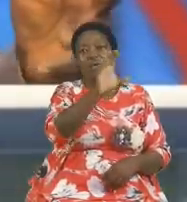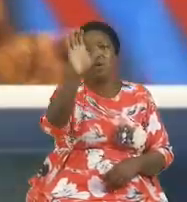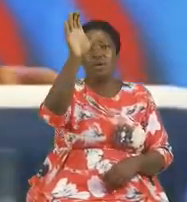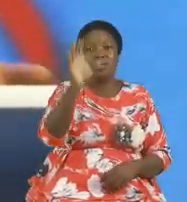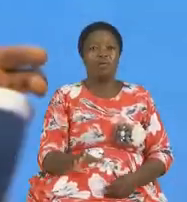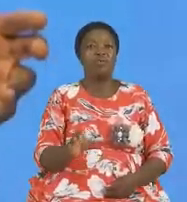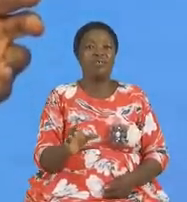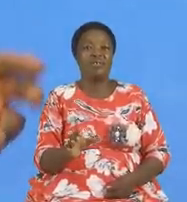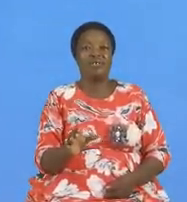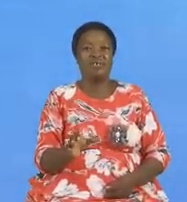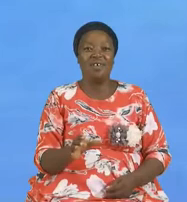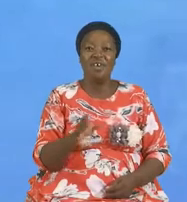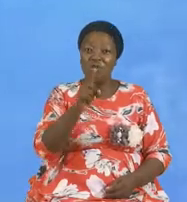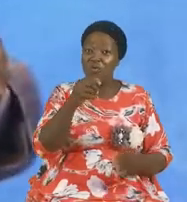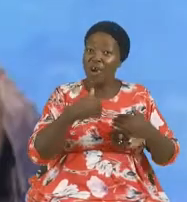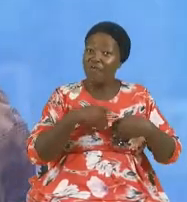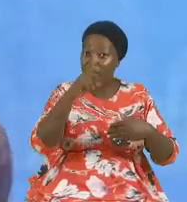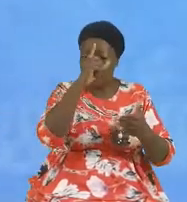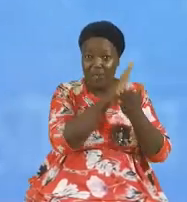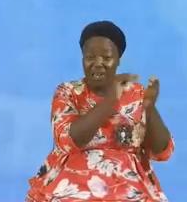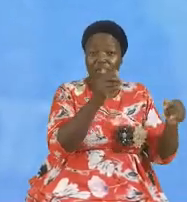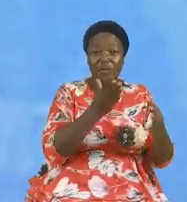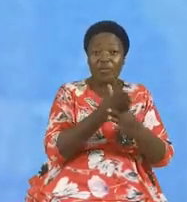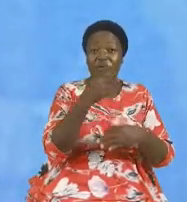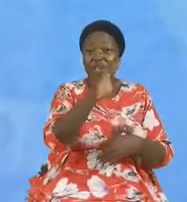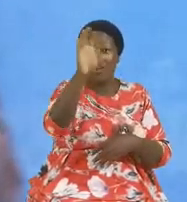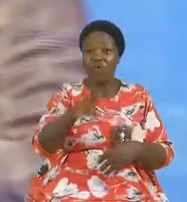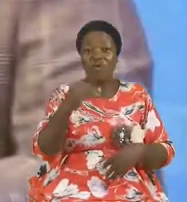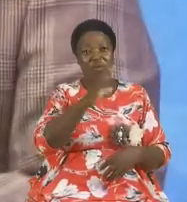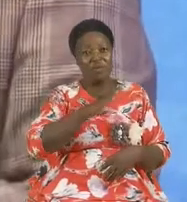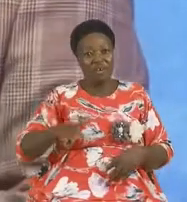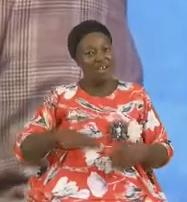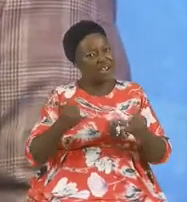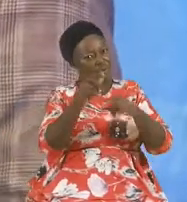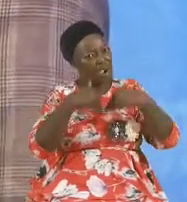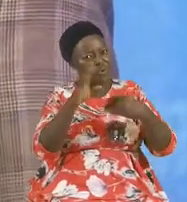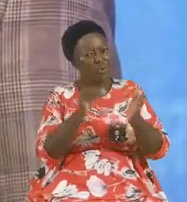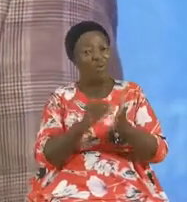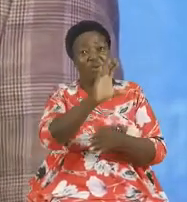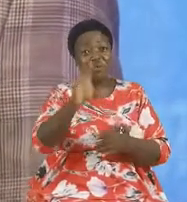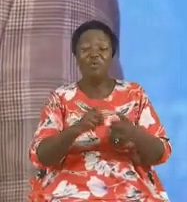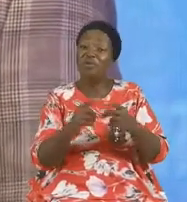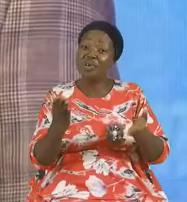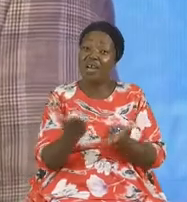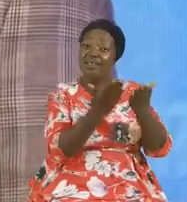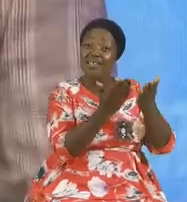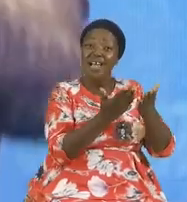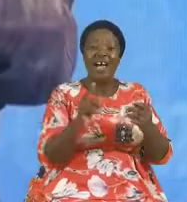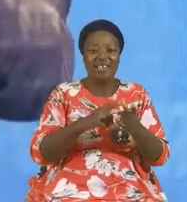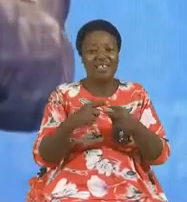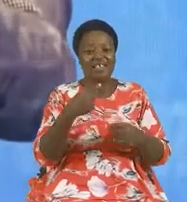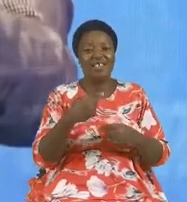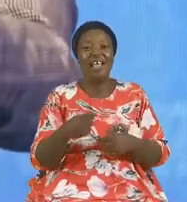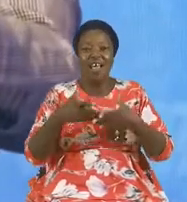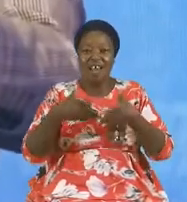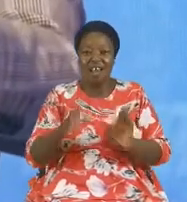And take up his cross. You have believed through the cross of Christ. Now you